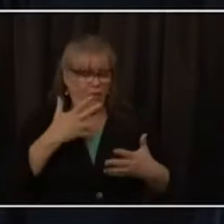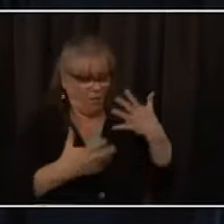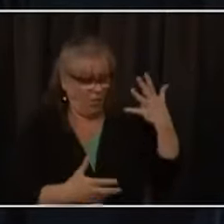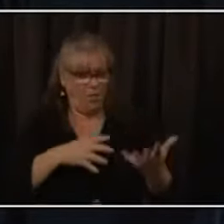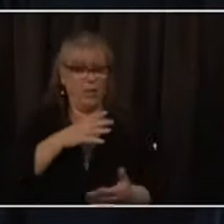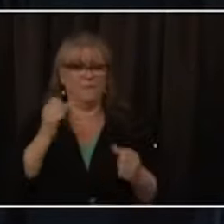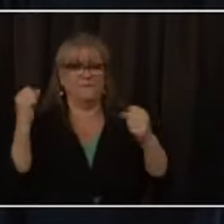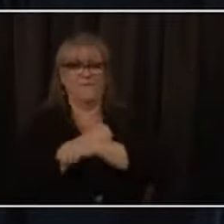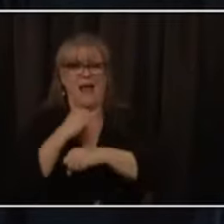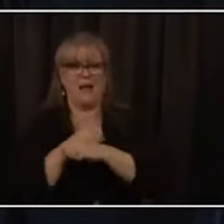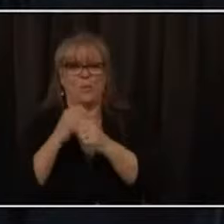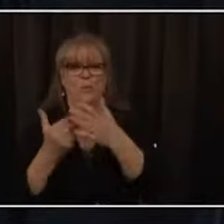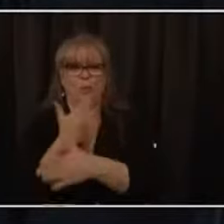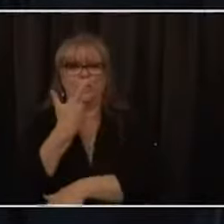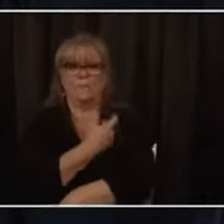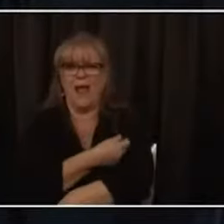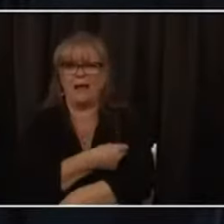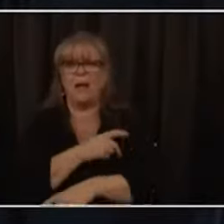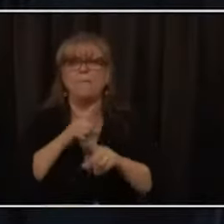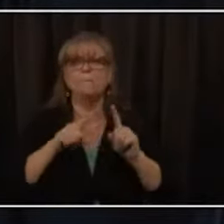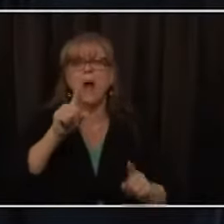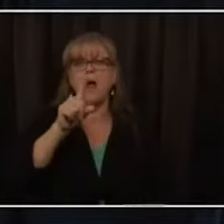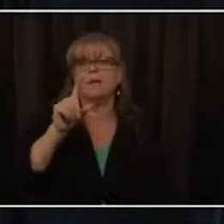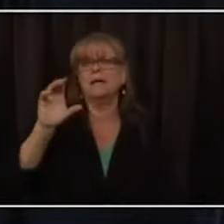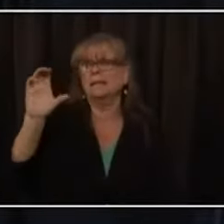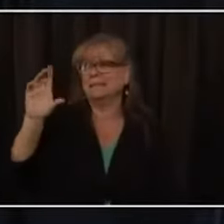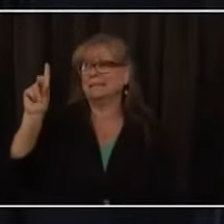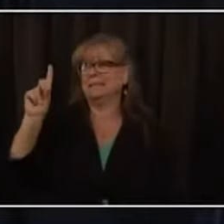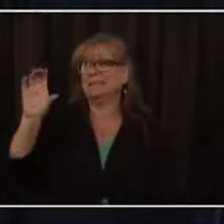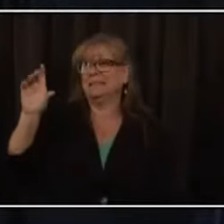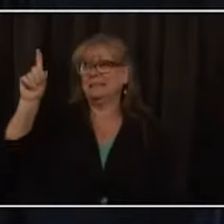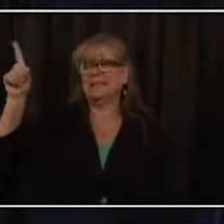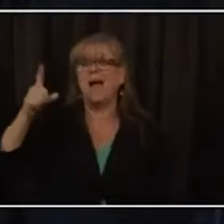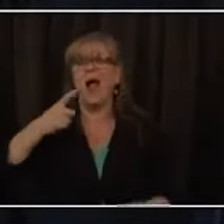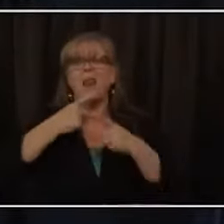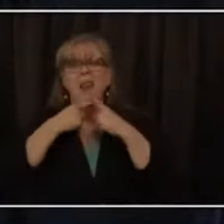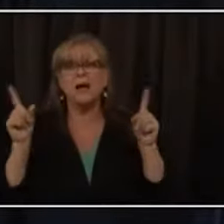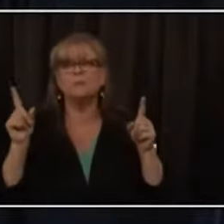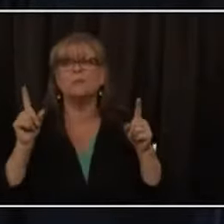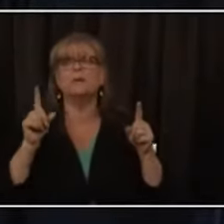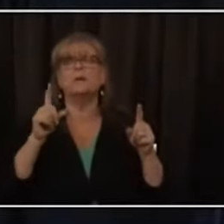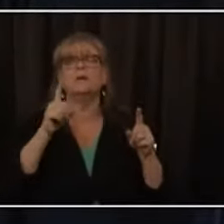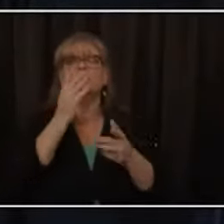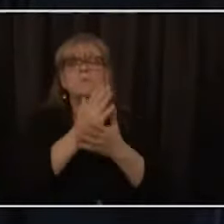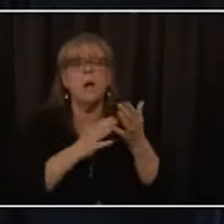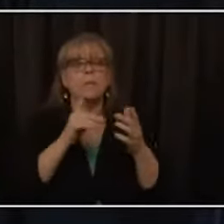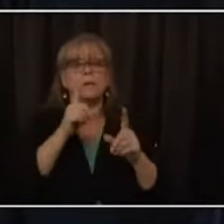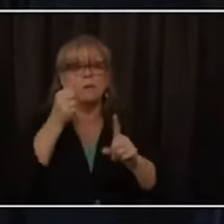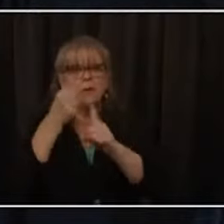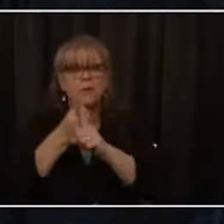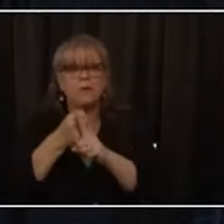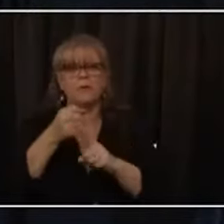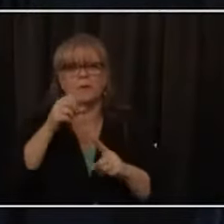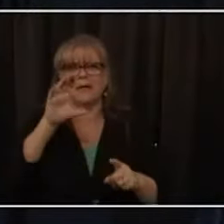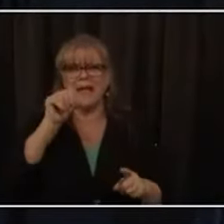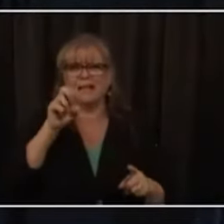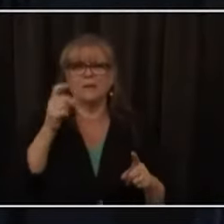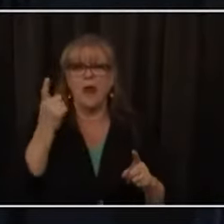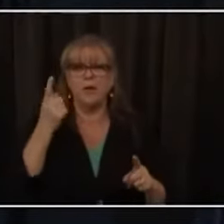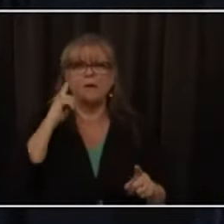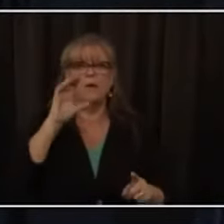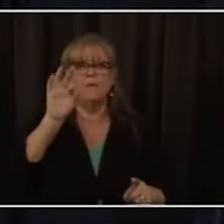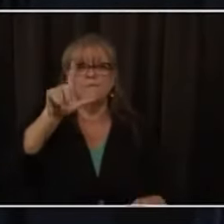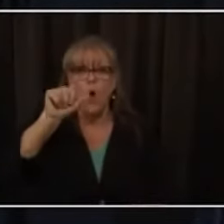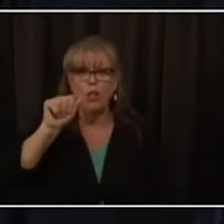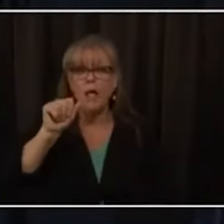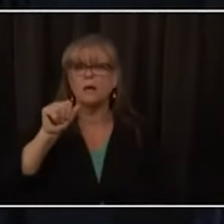that there seemed to be a number of cases in Colorado and North Carolina and other states of persons feeling dizzy,